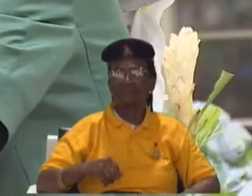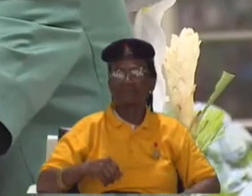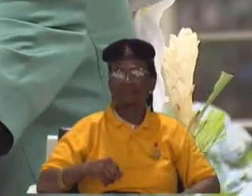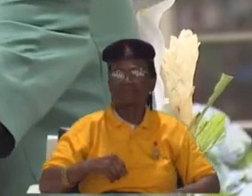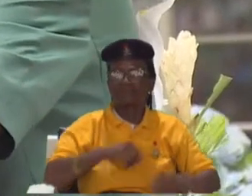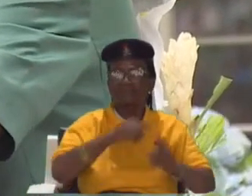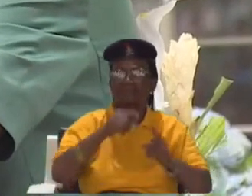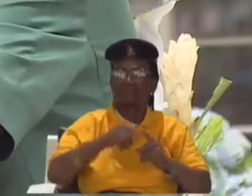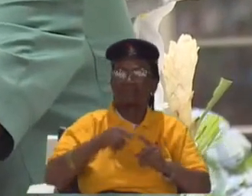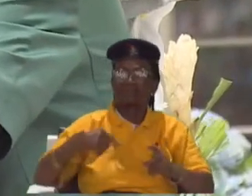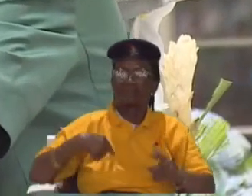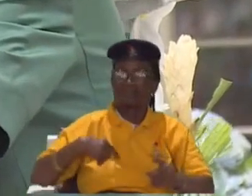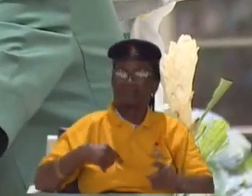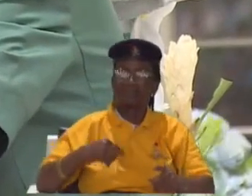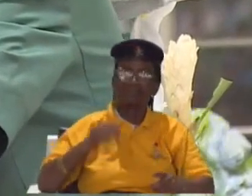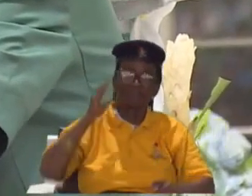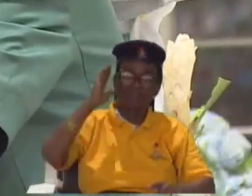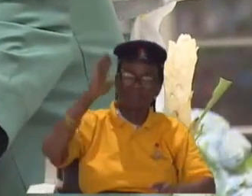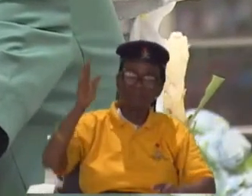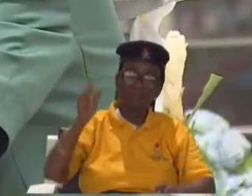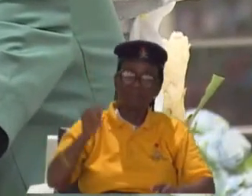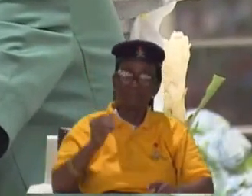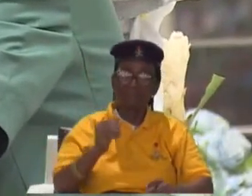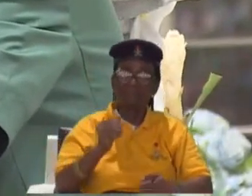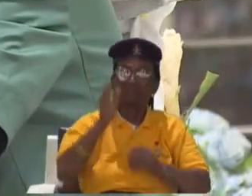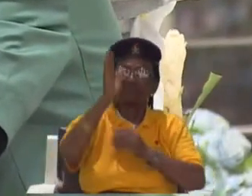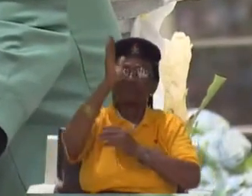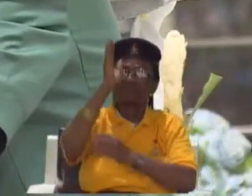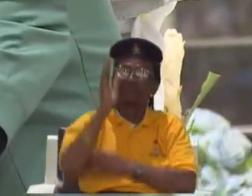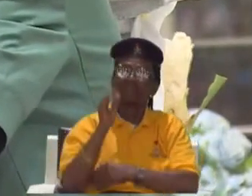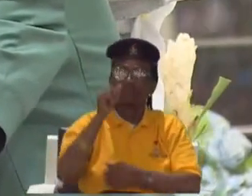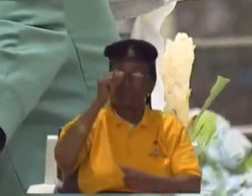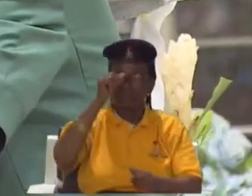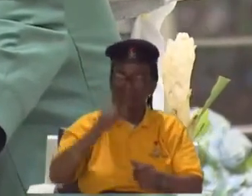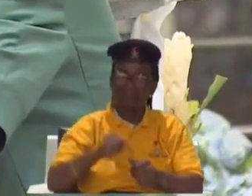when will God remember me? Nigba wo l'Olorun o ranti ohun.